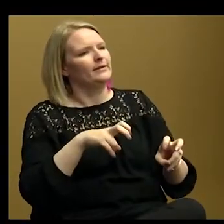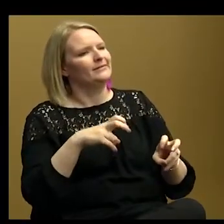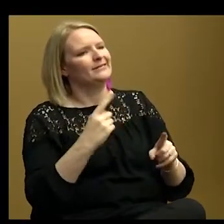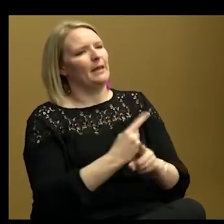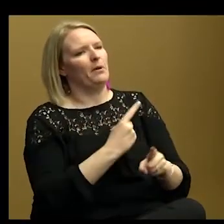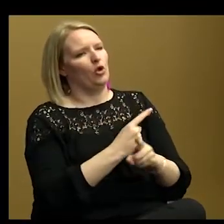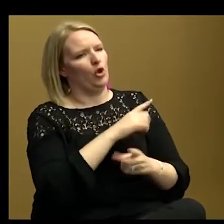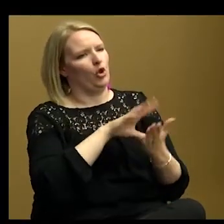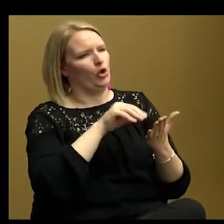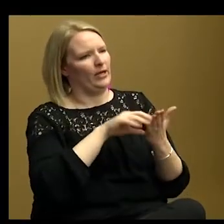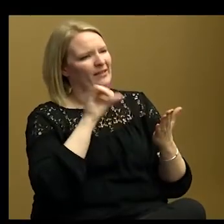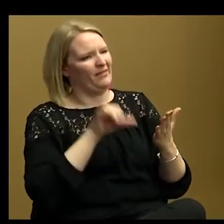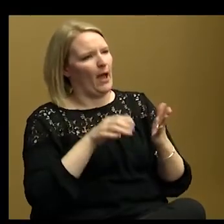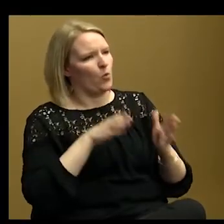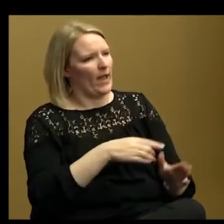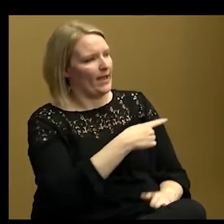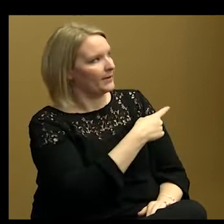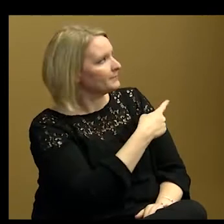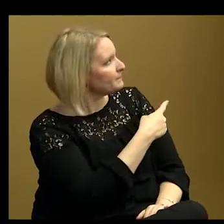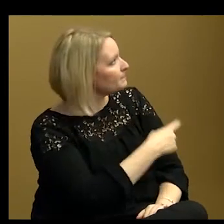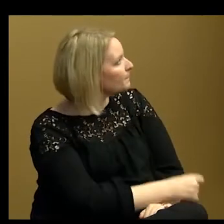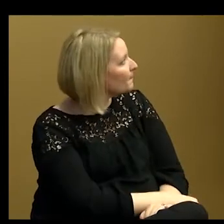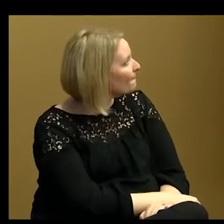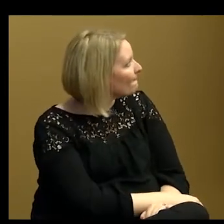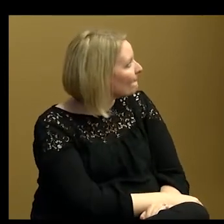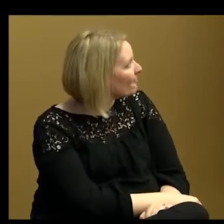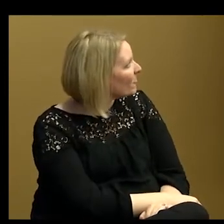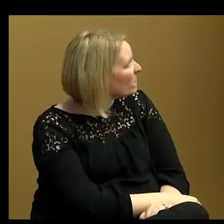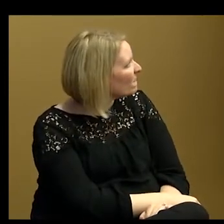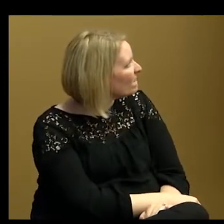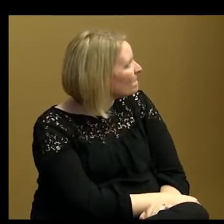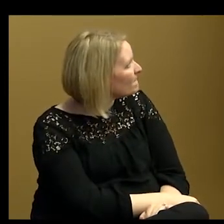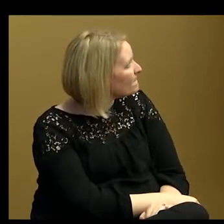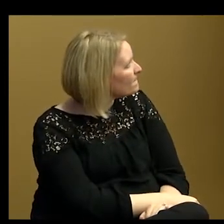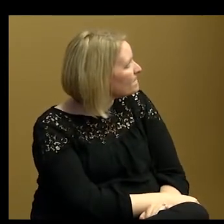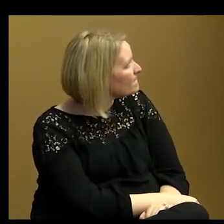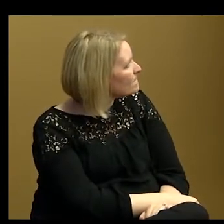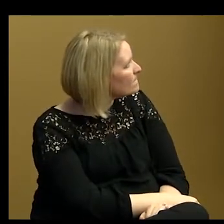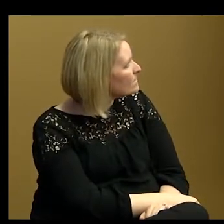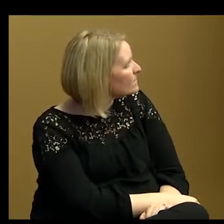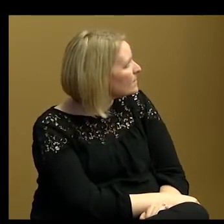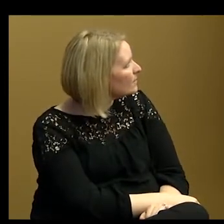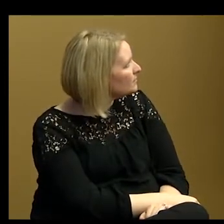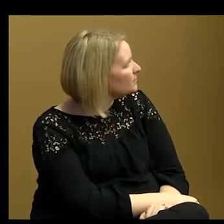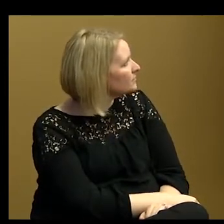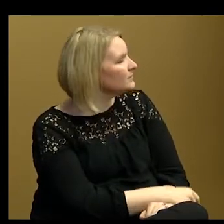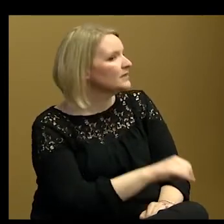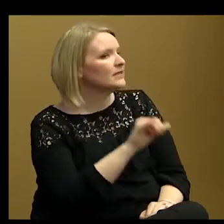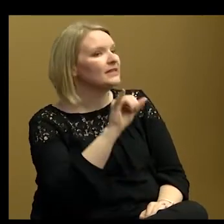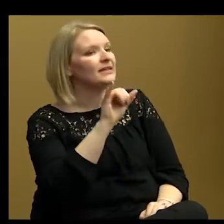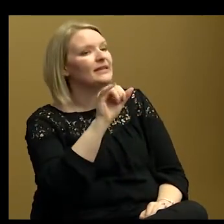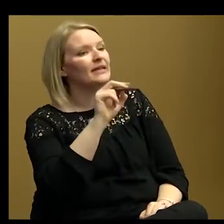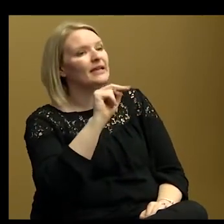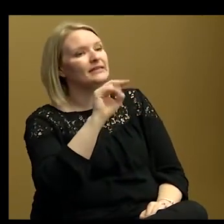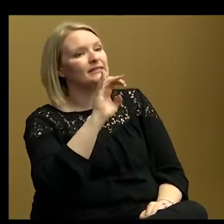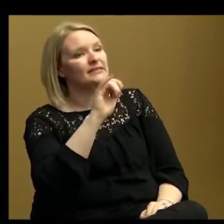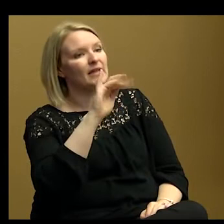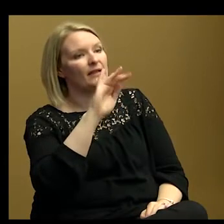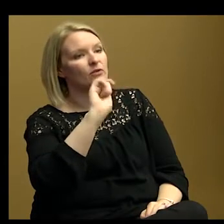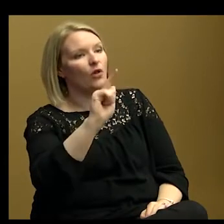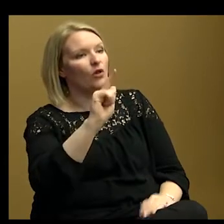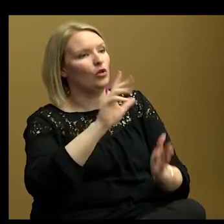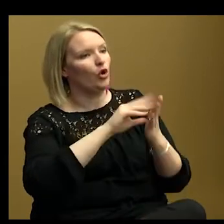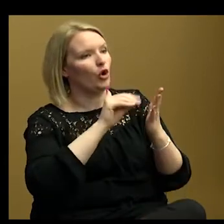this way. And typical learning, we have incidental learning that happens,